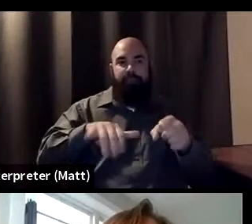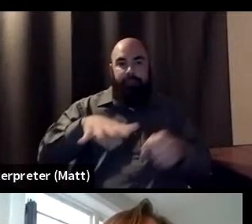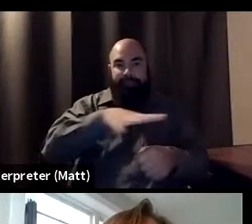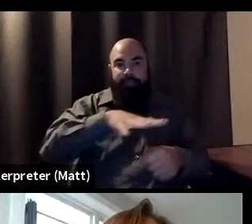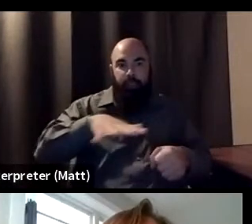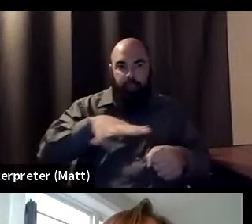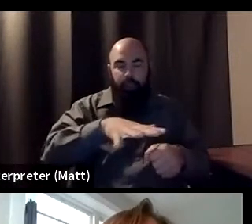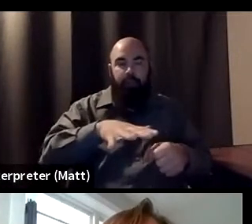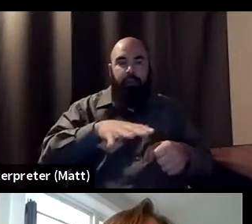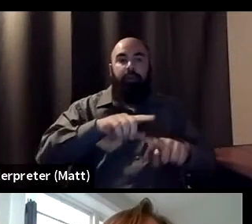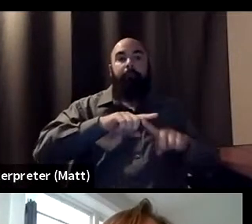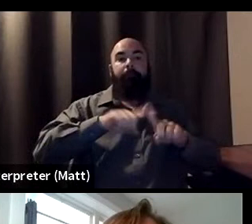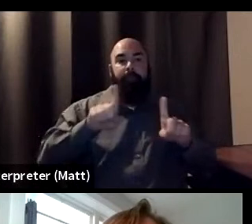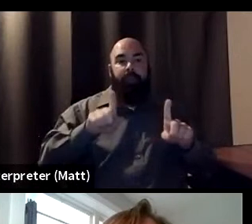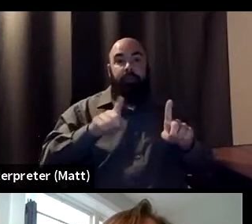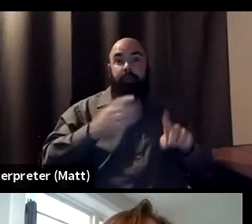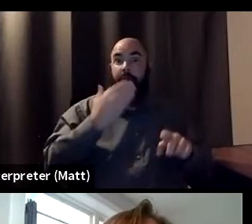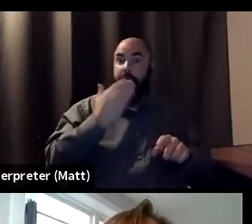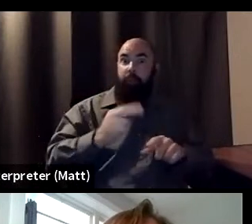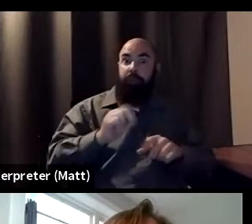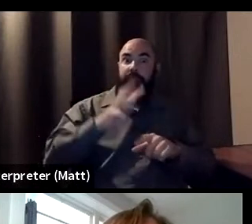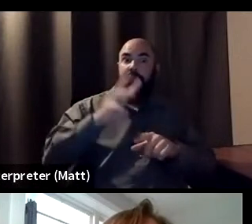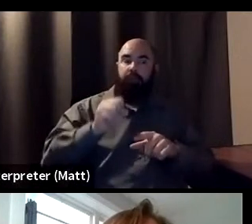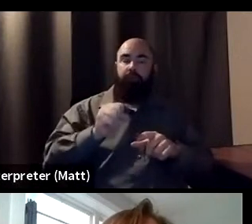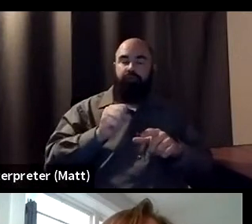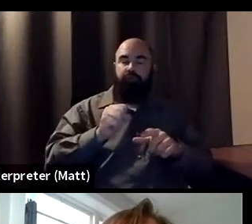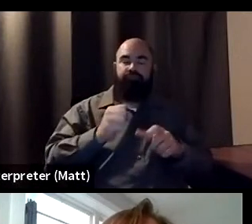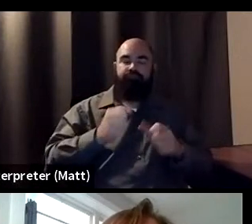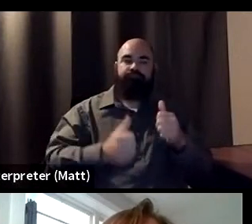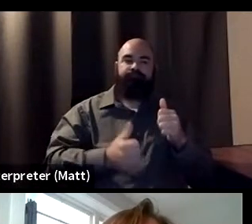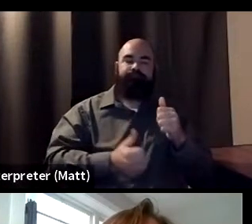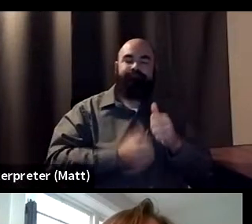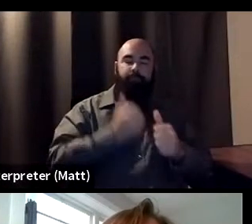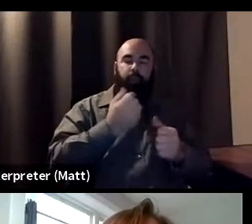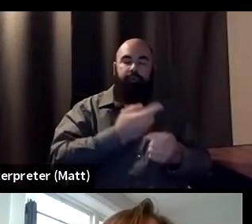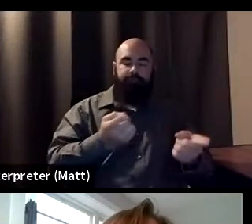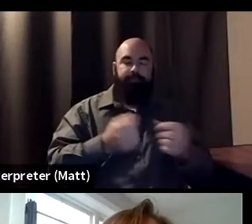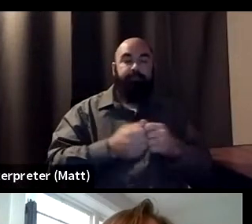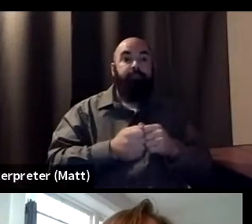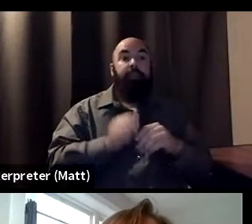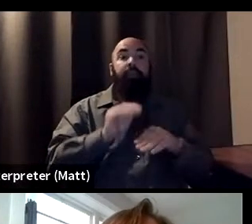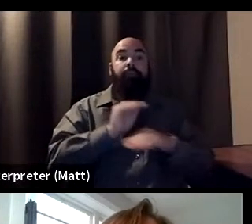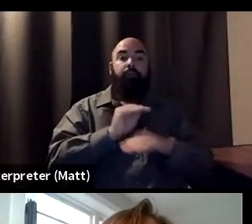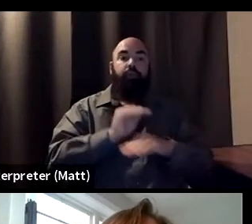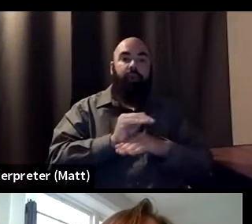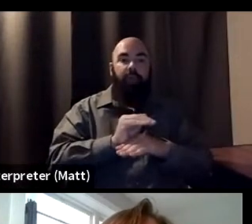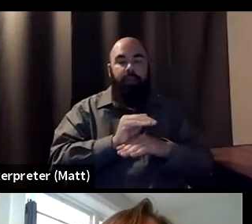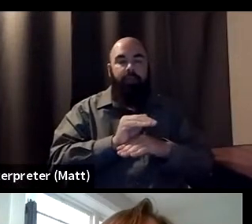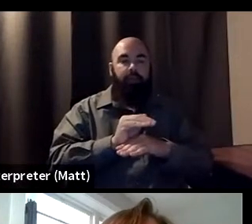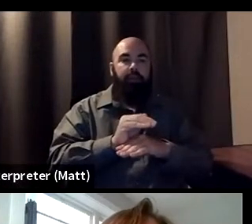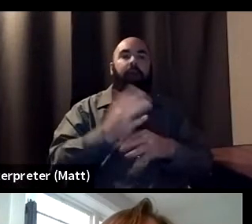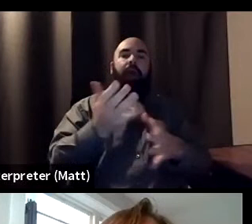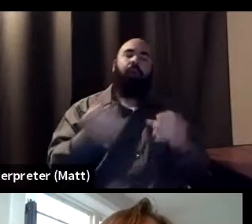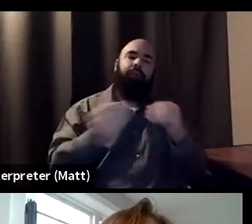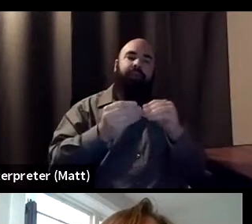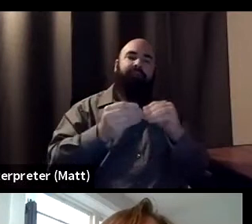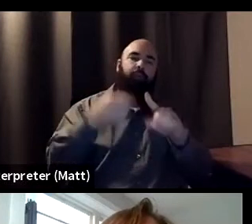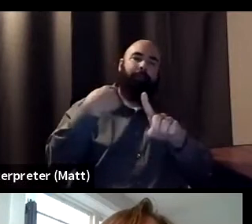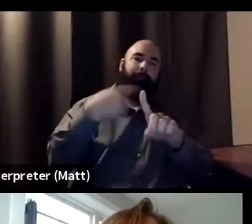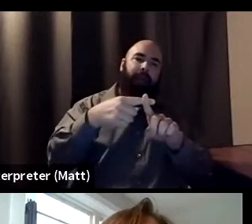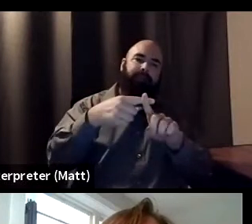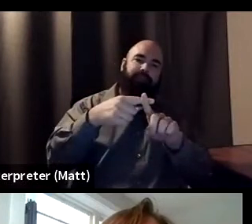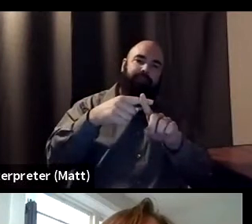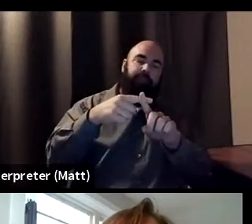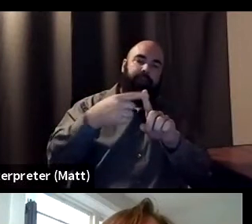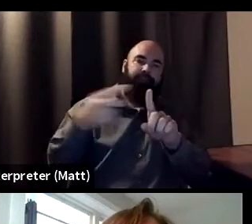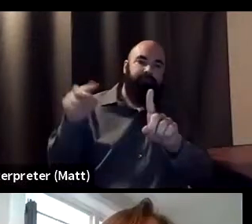but there is plenty of good news. And tonight I want to be, I want to put a positive spin on this